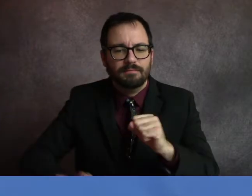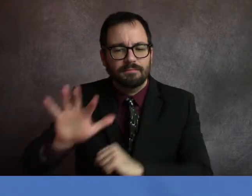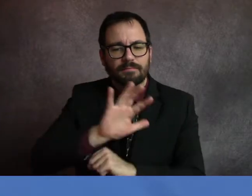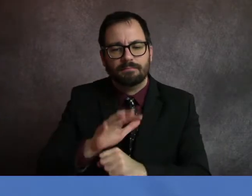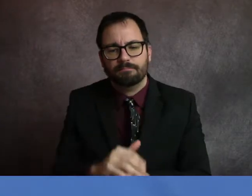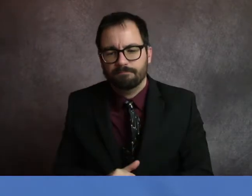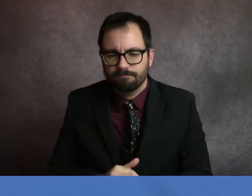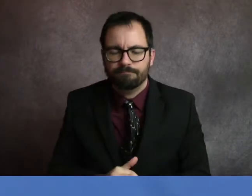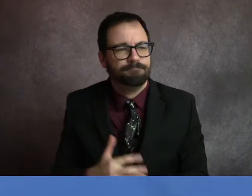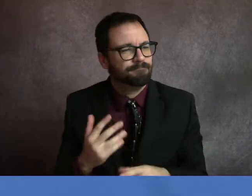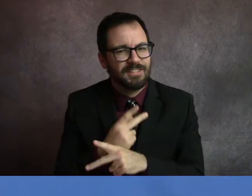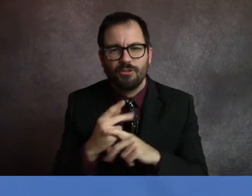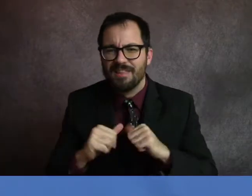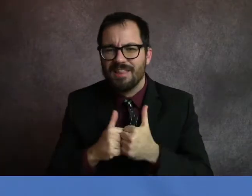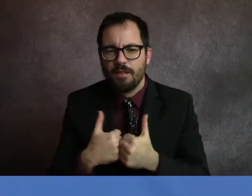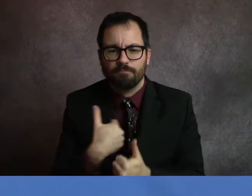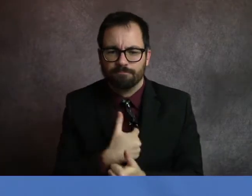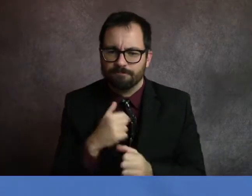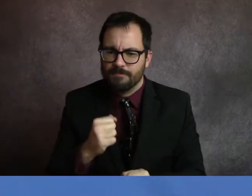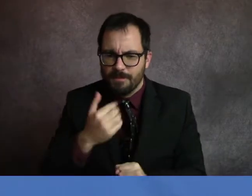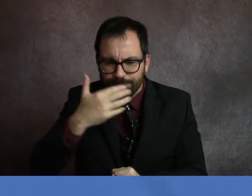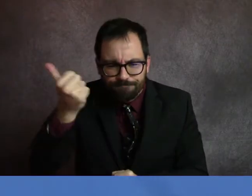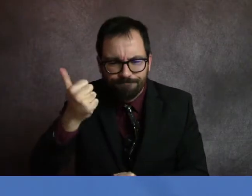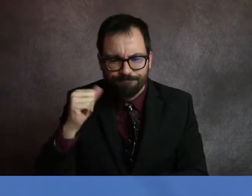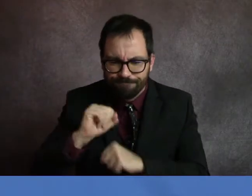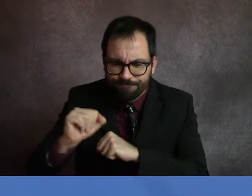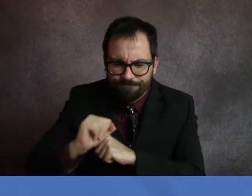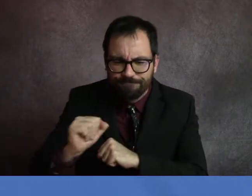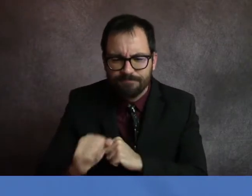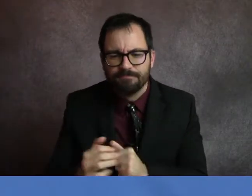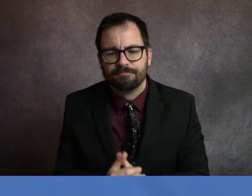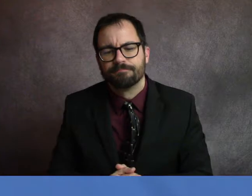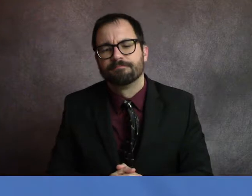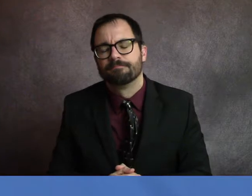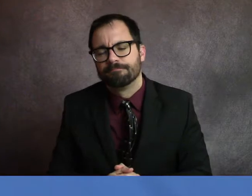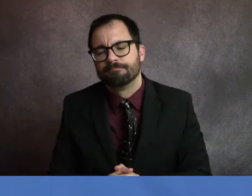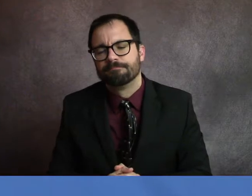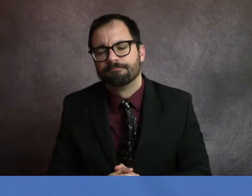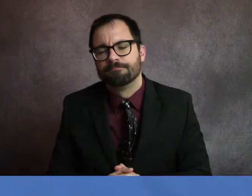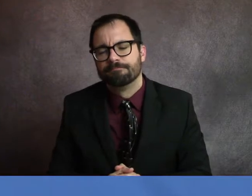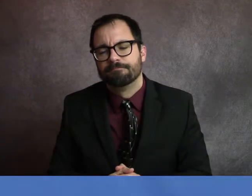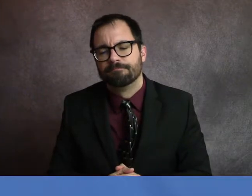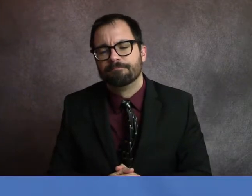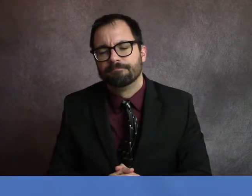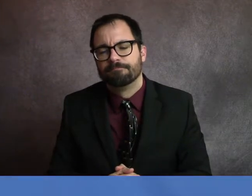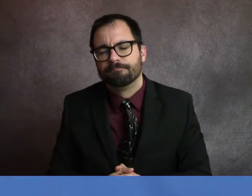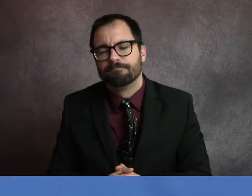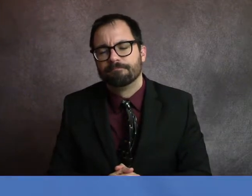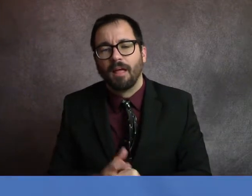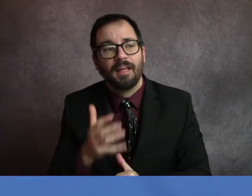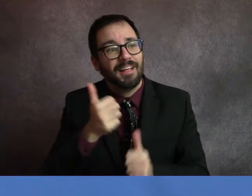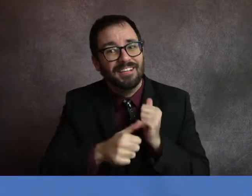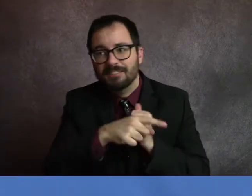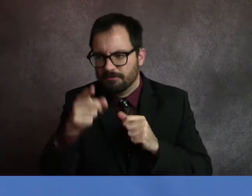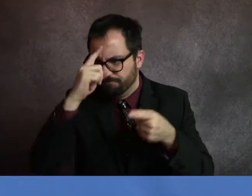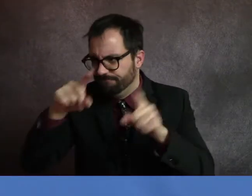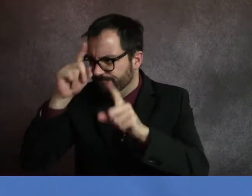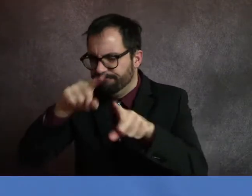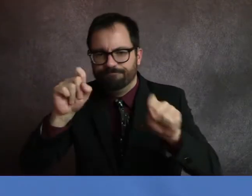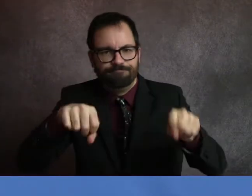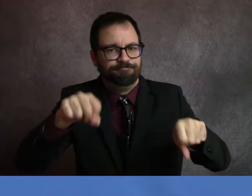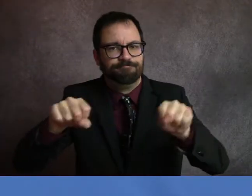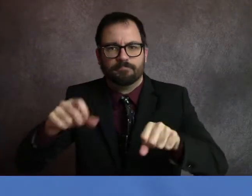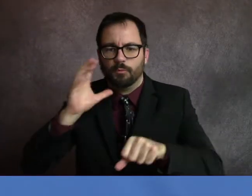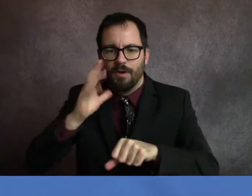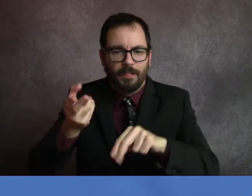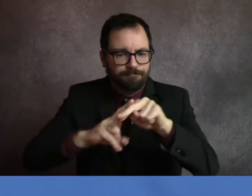steps this week with modifications fit to their particular needs. They include the City of Newton, Somerville, Brockton, Town of Winthrop,